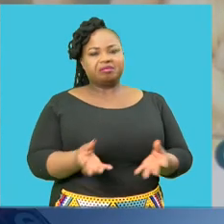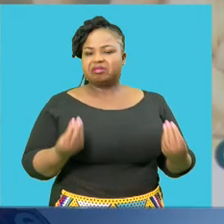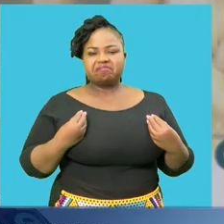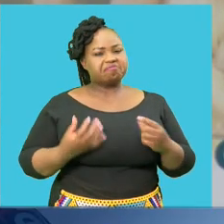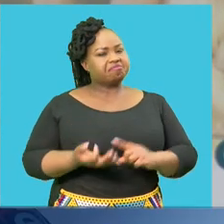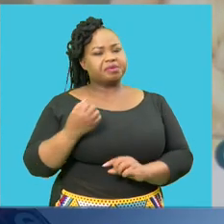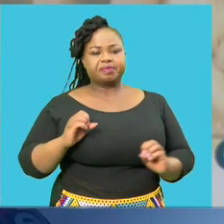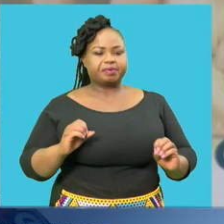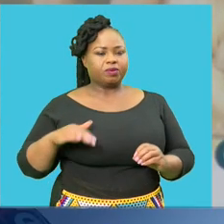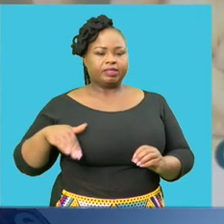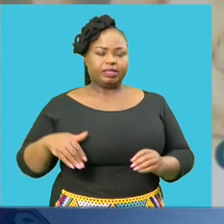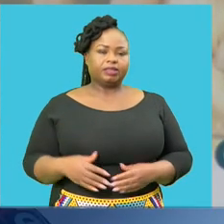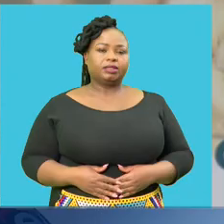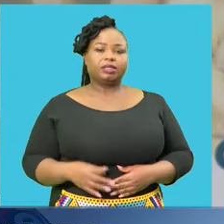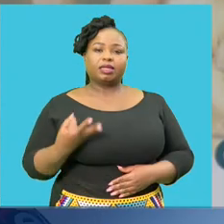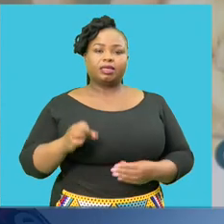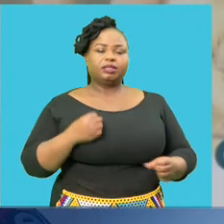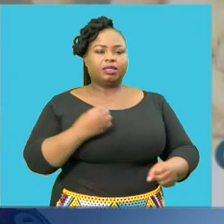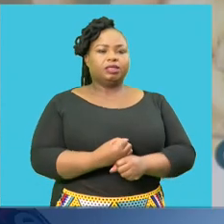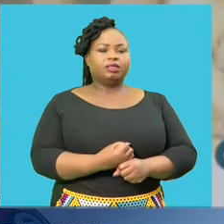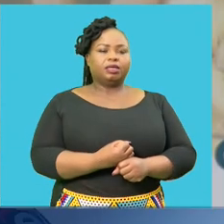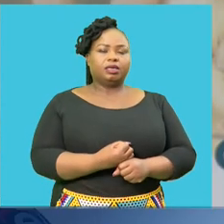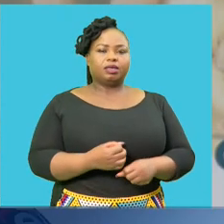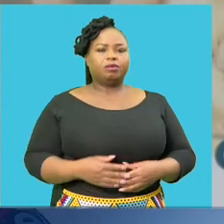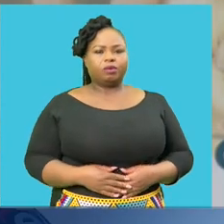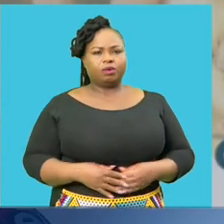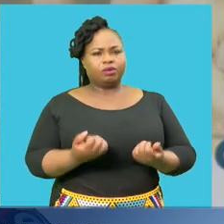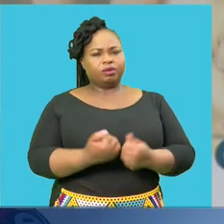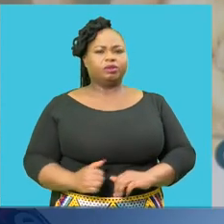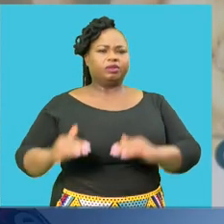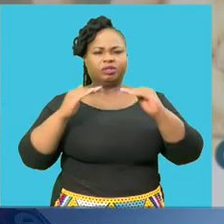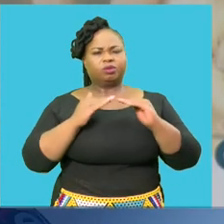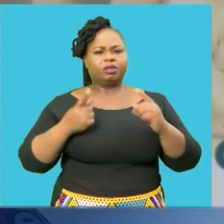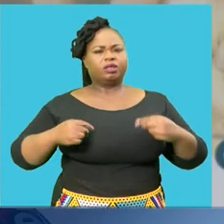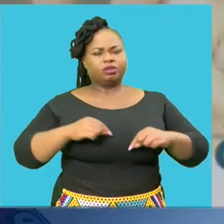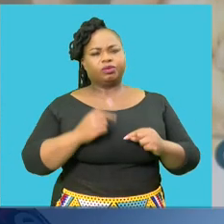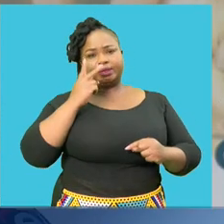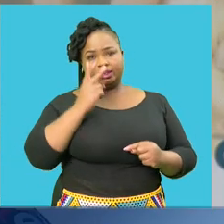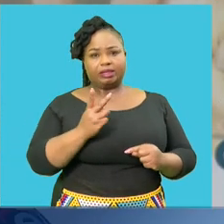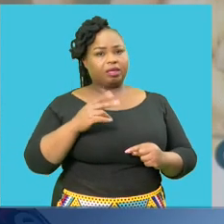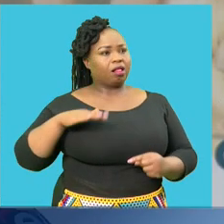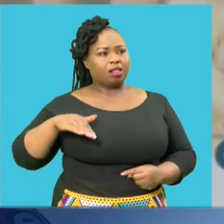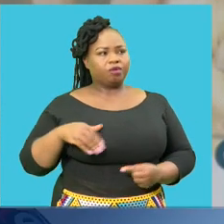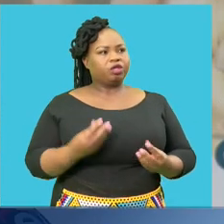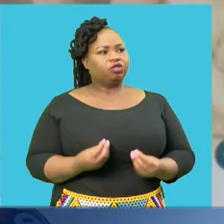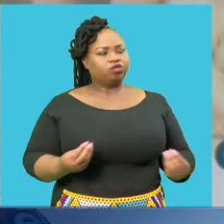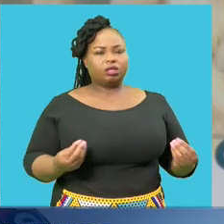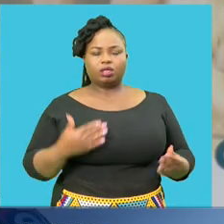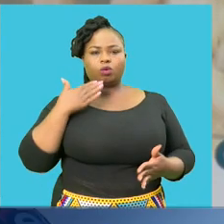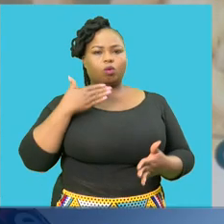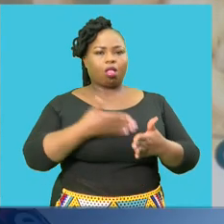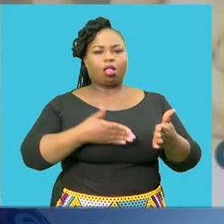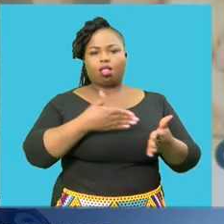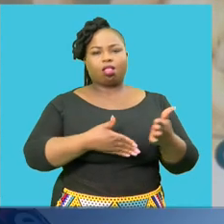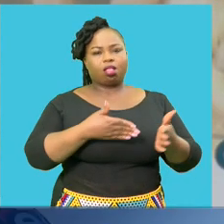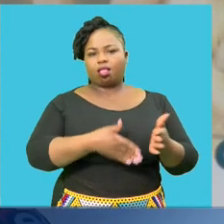realized. 30 years into our democracy we are yet to see children accessing quality